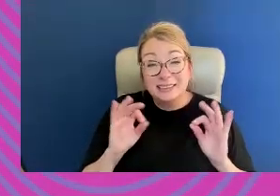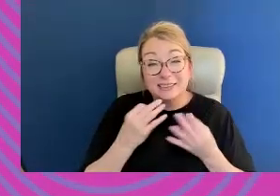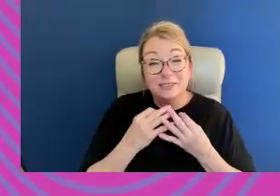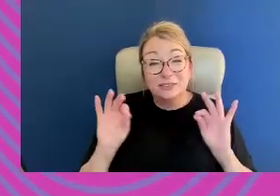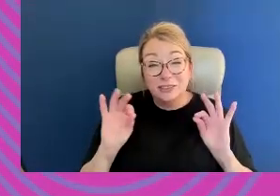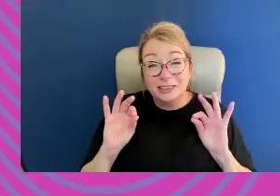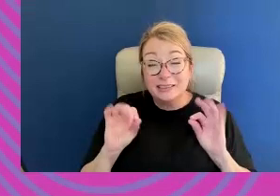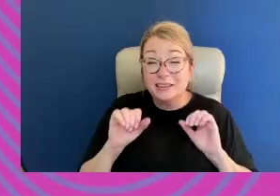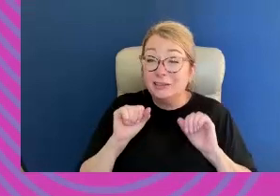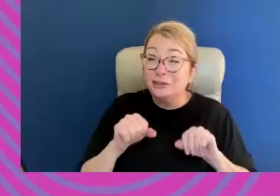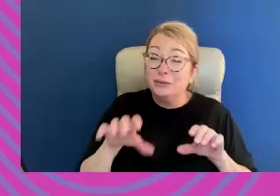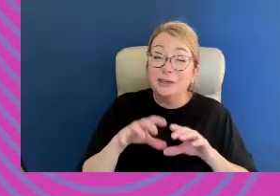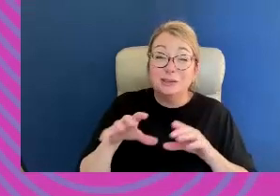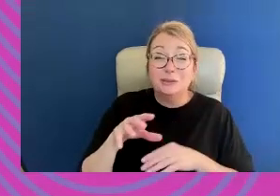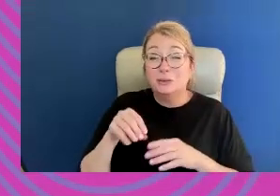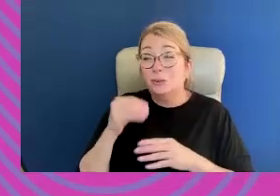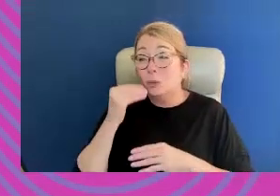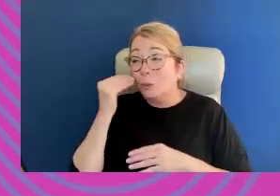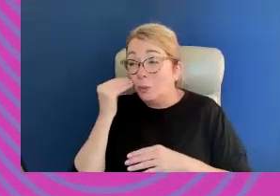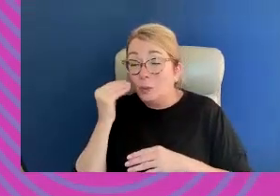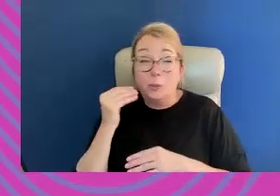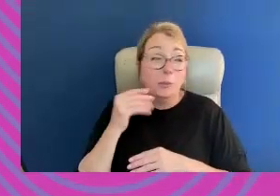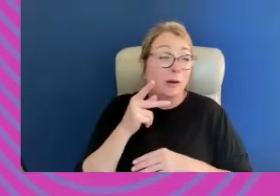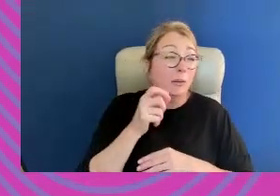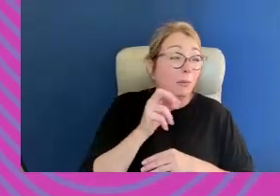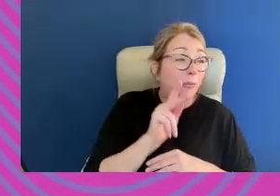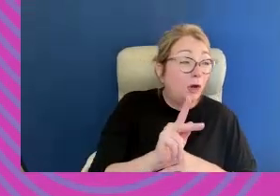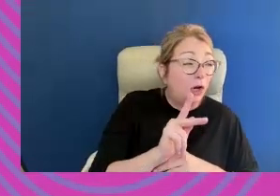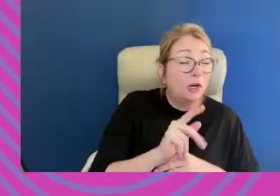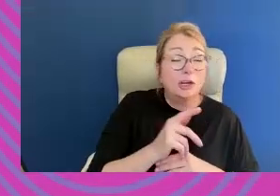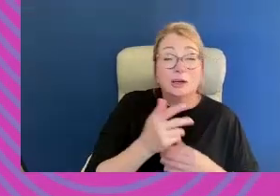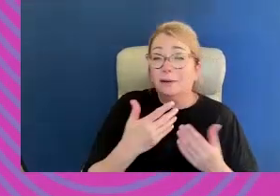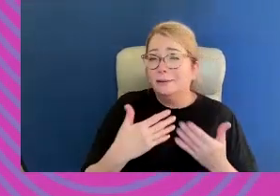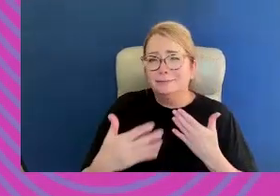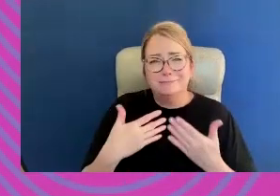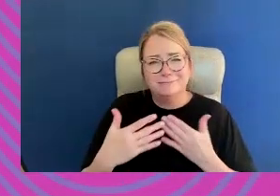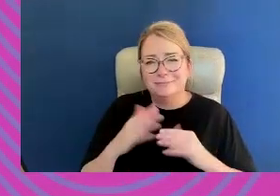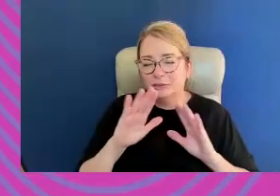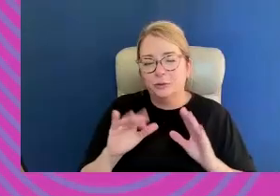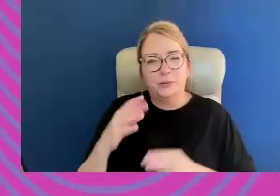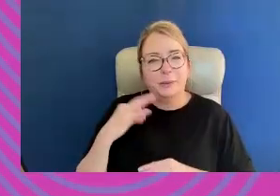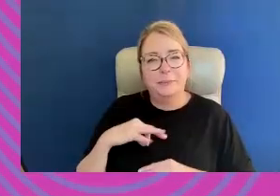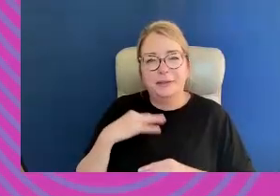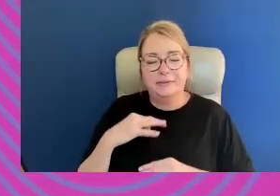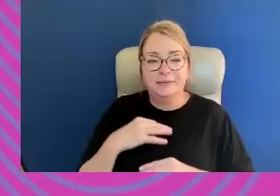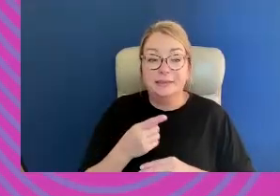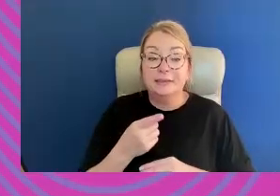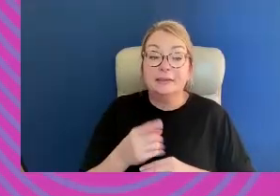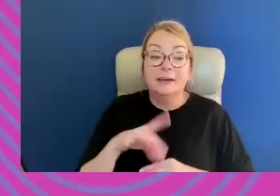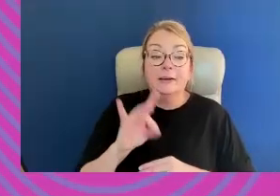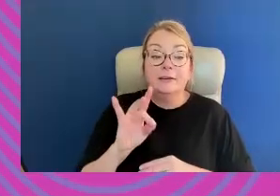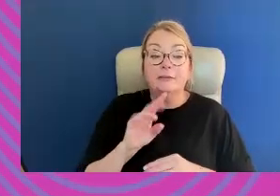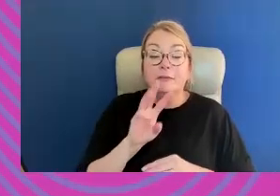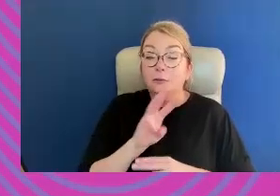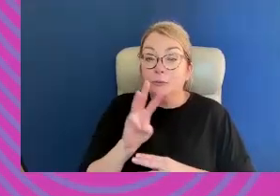do it at home. You can do it when you're out at the park. If you're having a picnic and want to do it, it's a really great benefit. So here you will find the